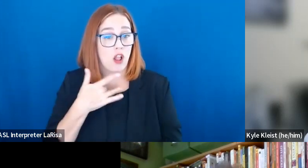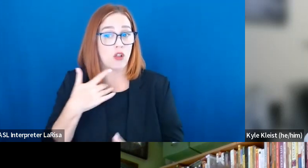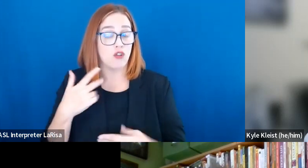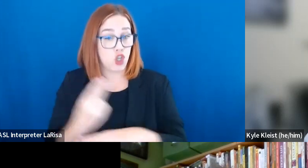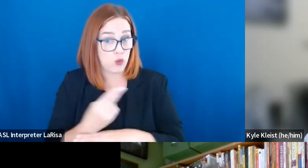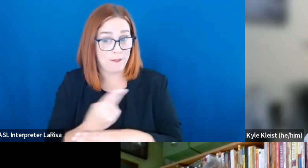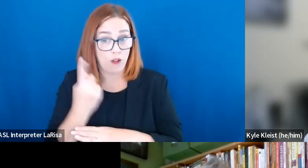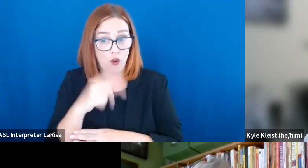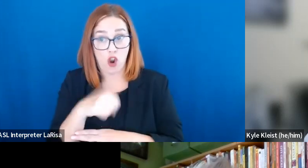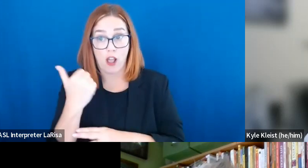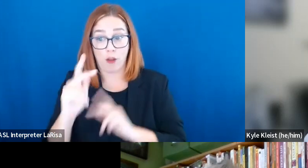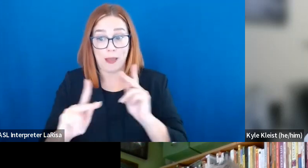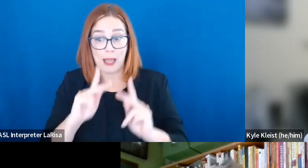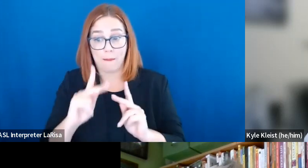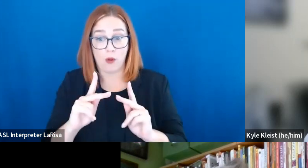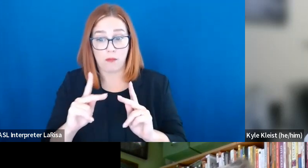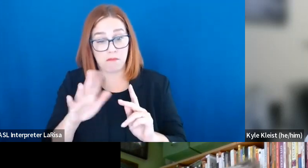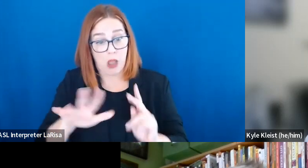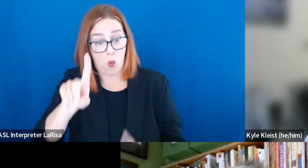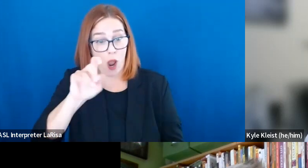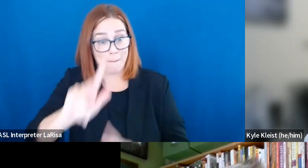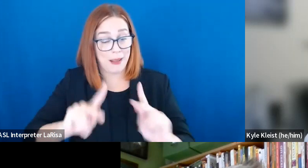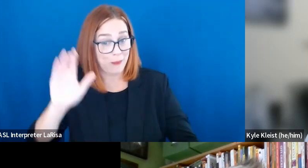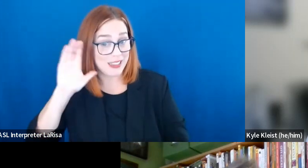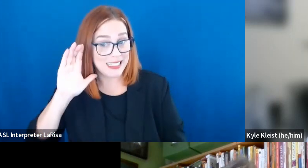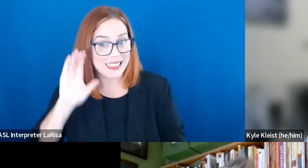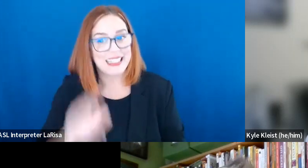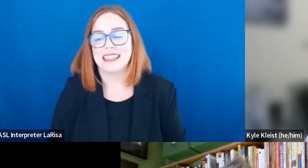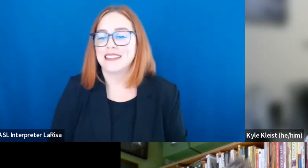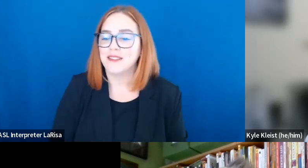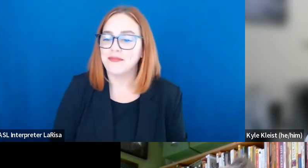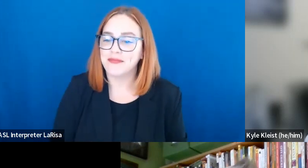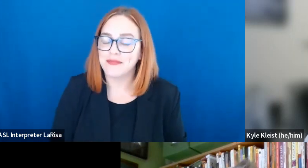100 folks listening in? That'd be lovely.